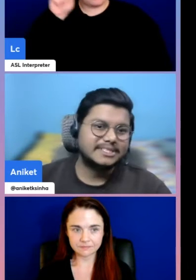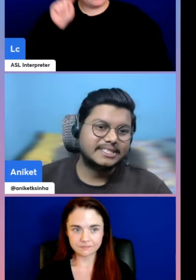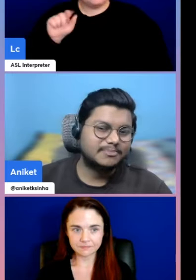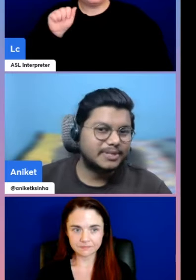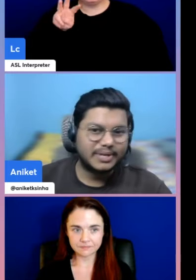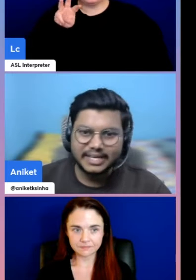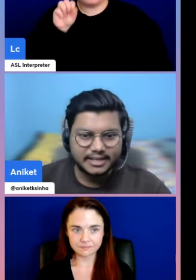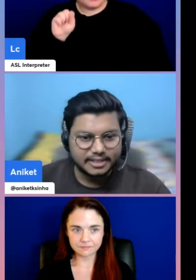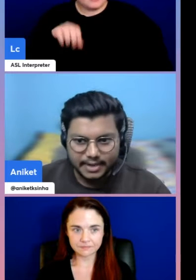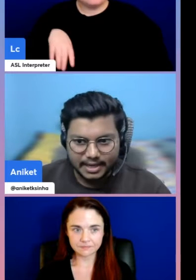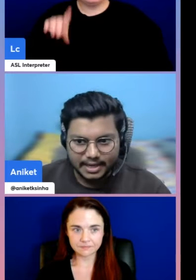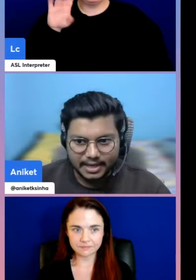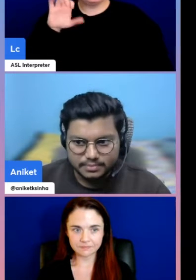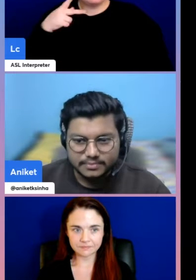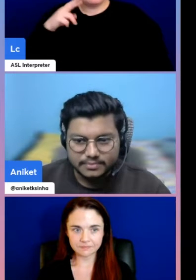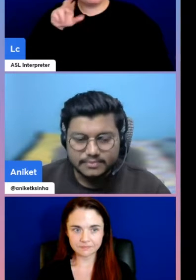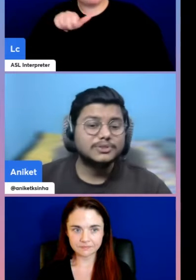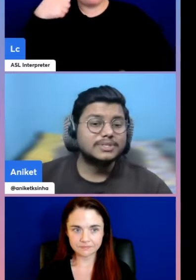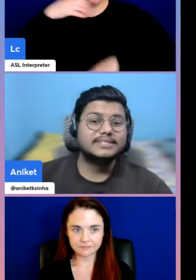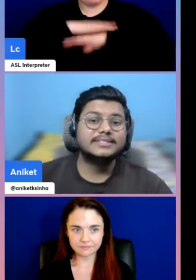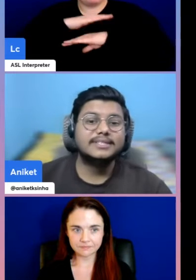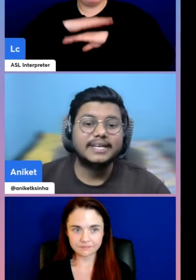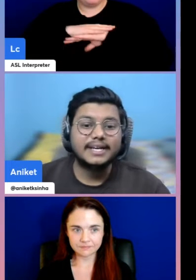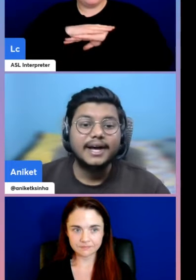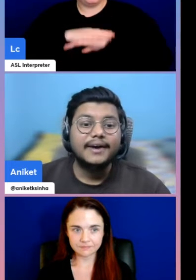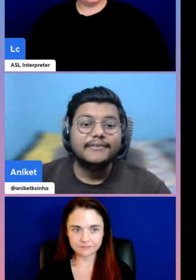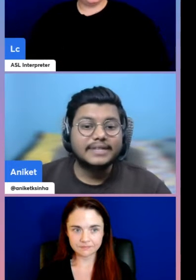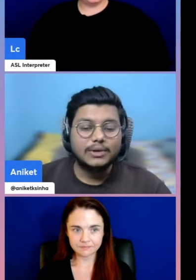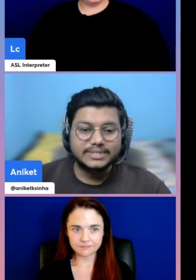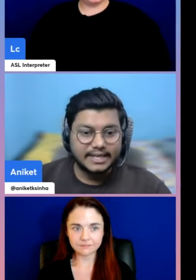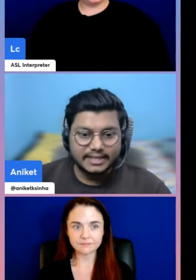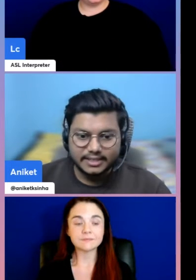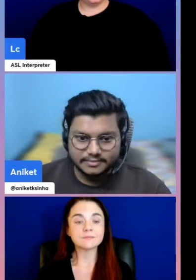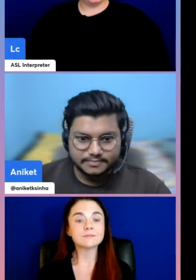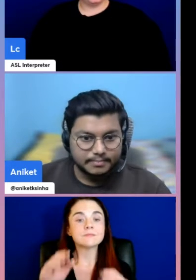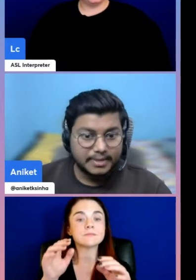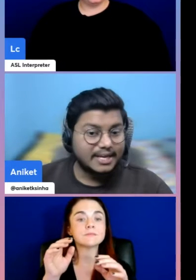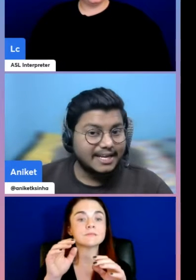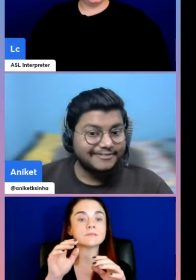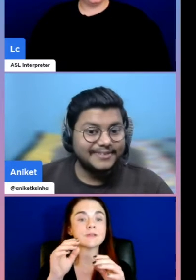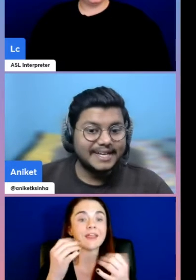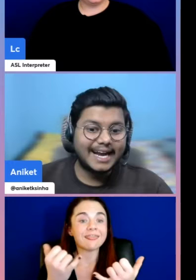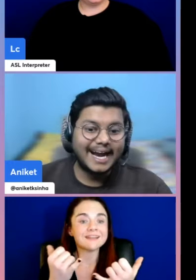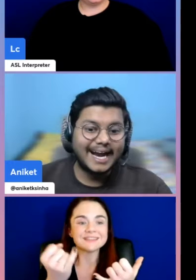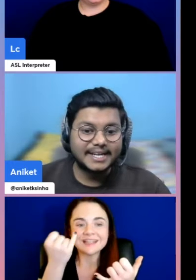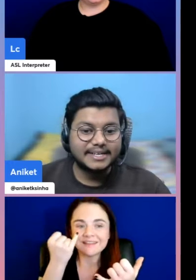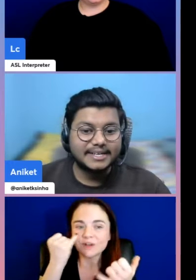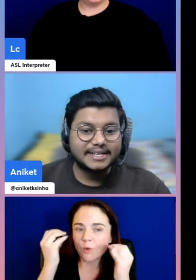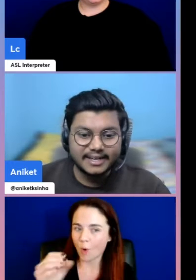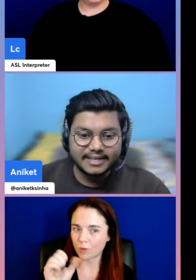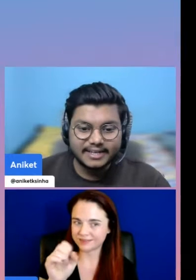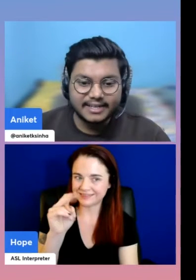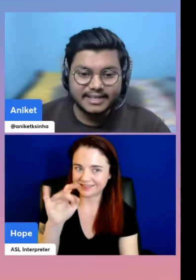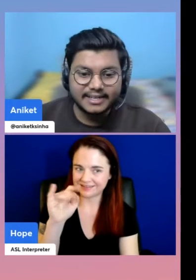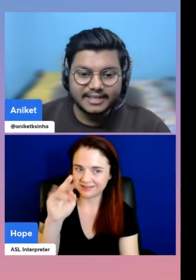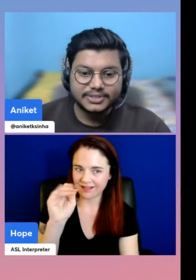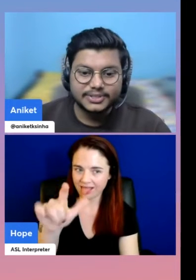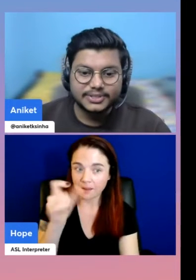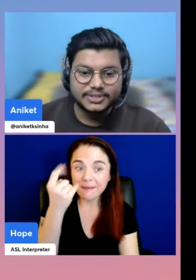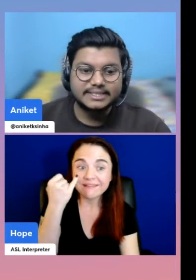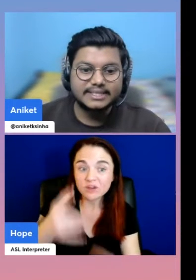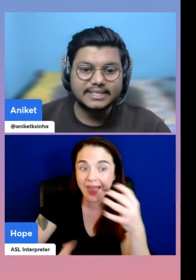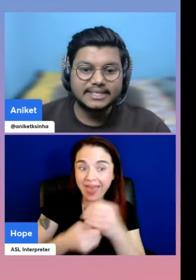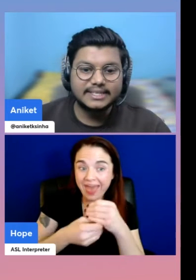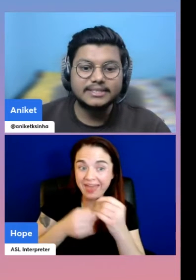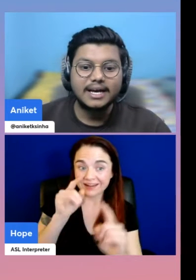maybe GCP, or any other part. So this is the thing without Sentinel. But if we are adding Sentinel, so you can